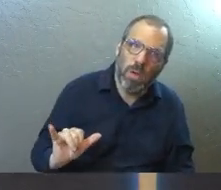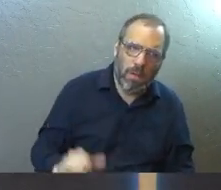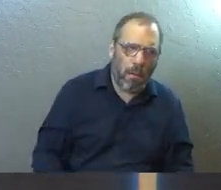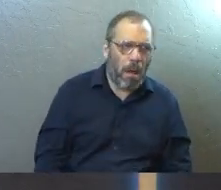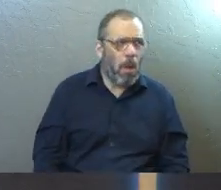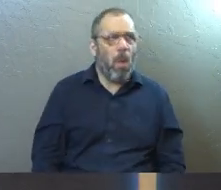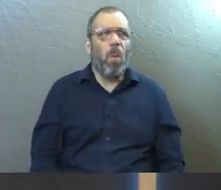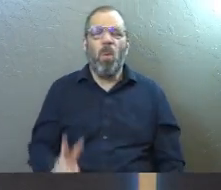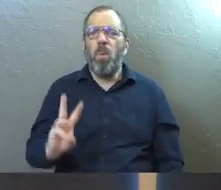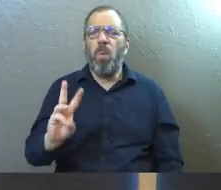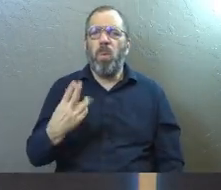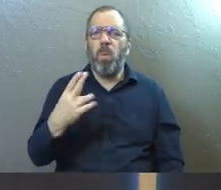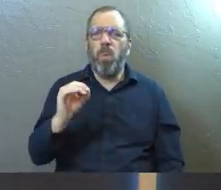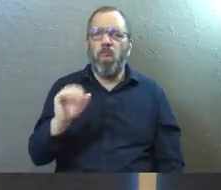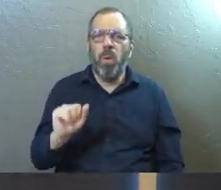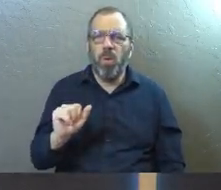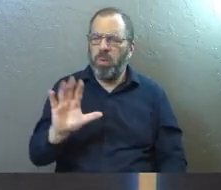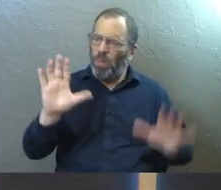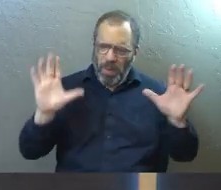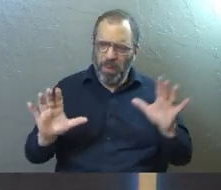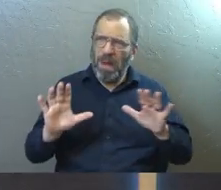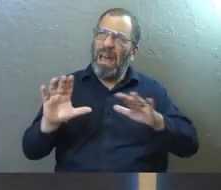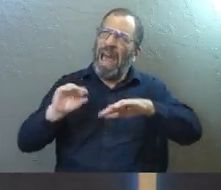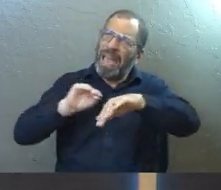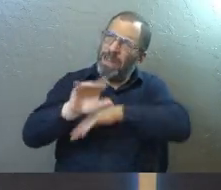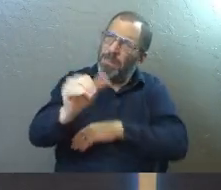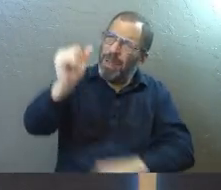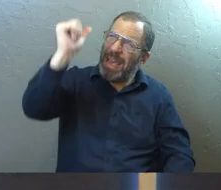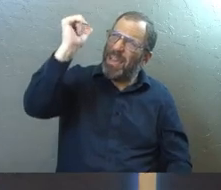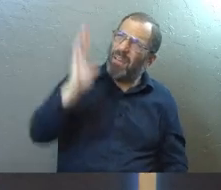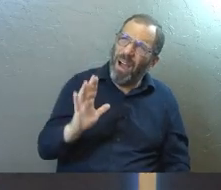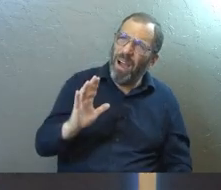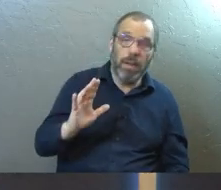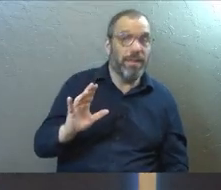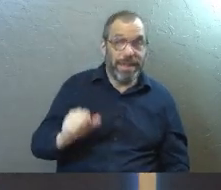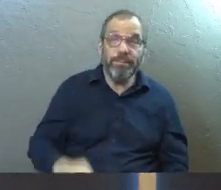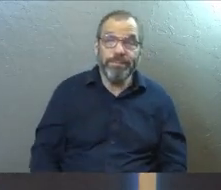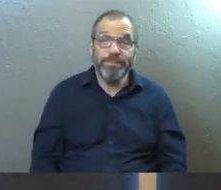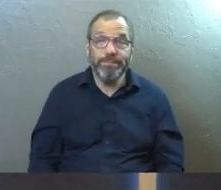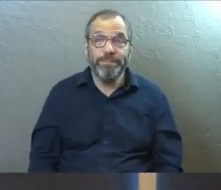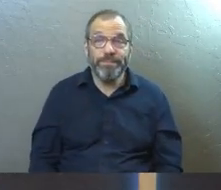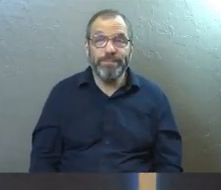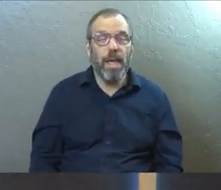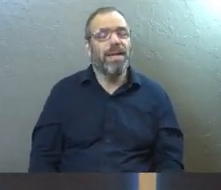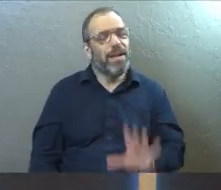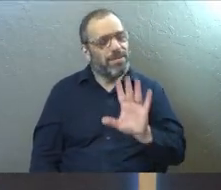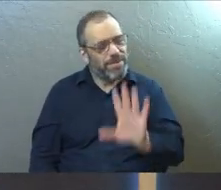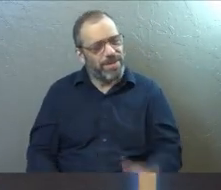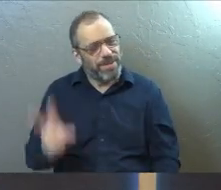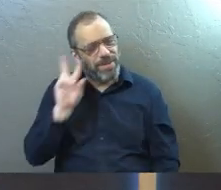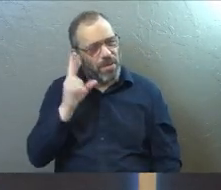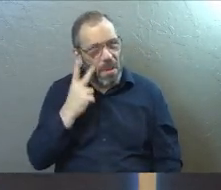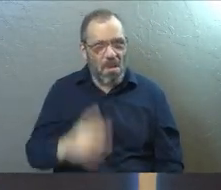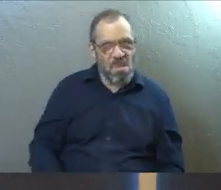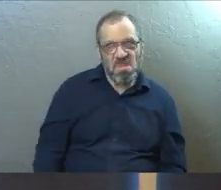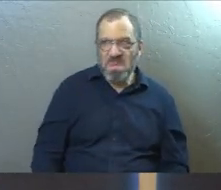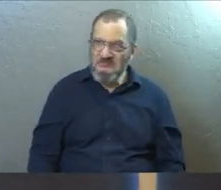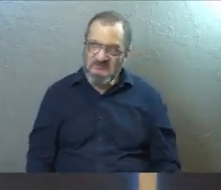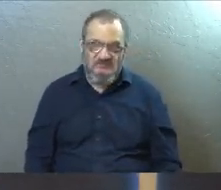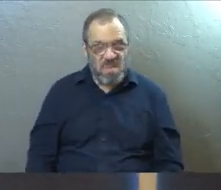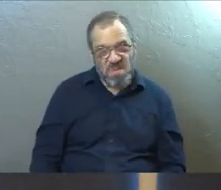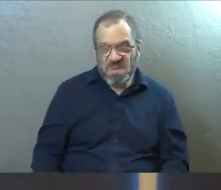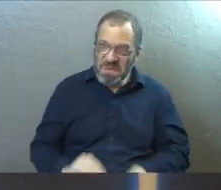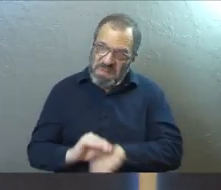sounds crazy to hear, right? Like, I can impact the creator of all things. You sure can. Now, don't get me wrong. Don't start, don't get like